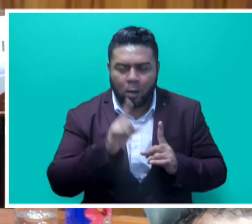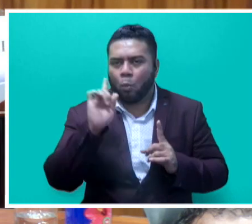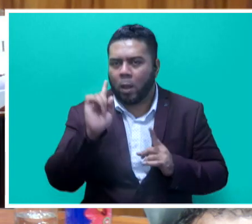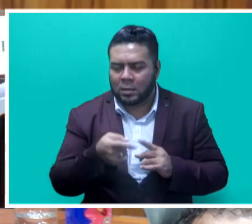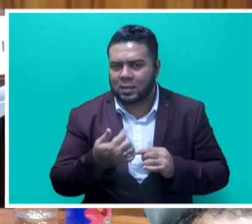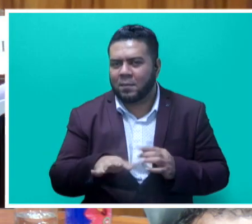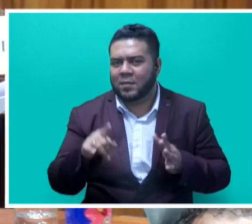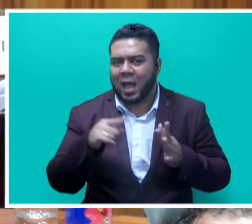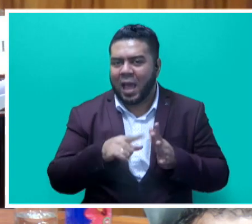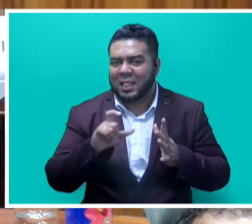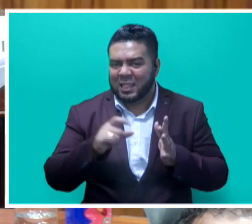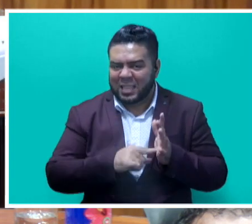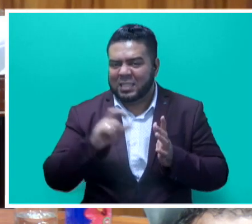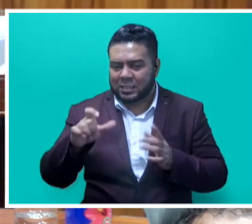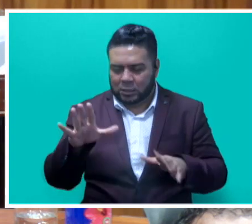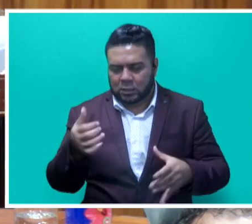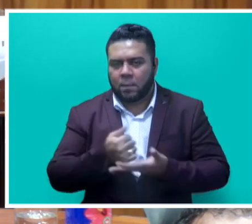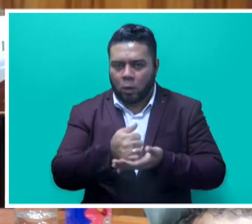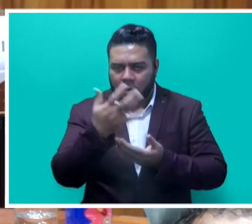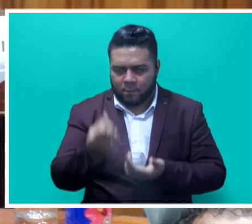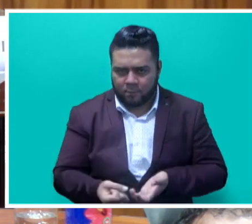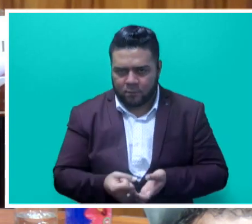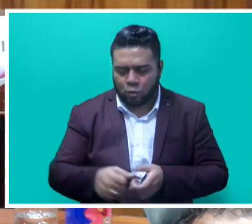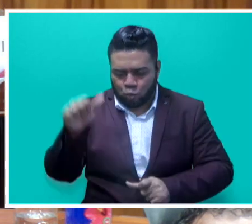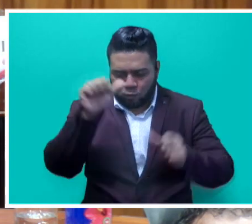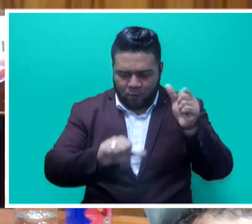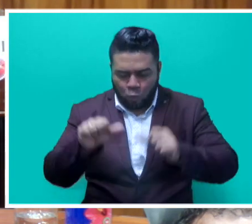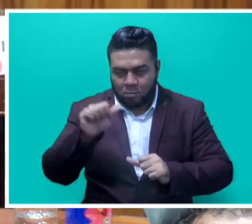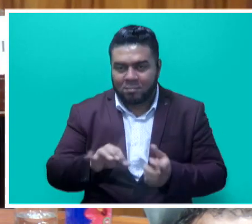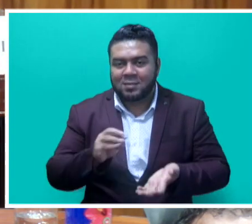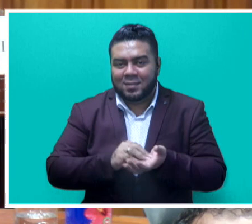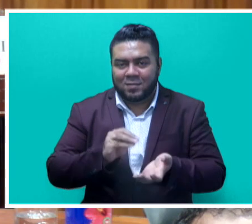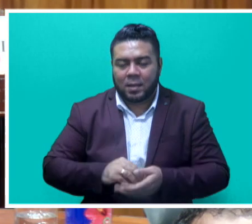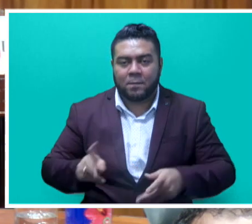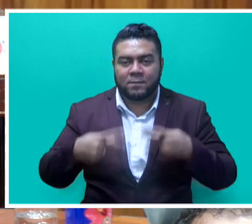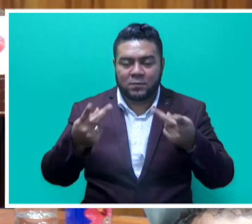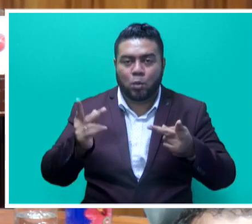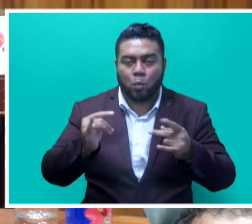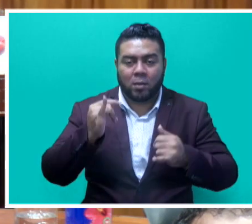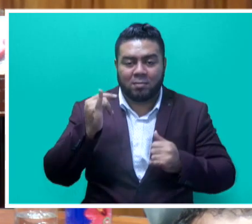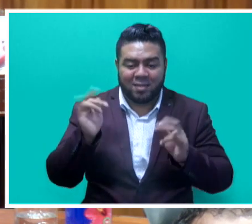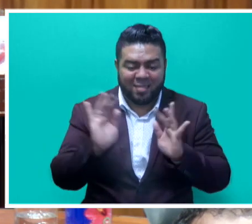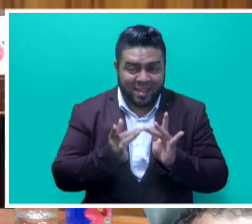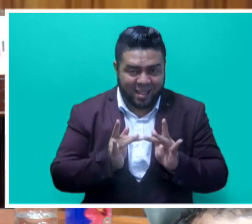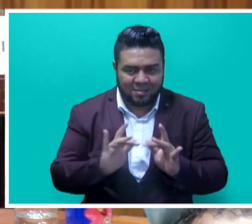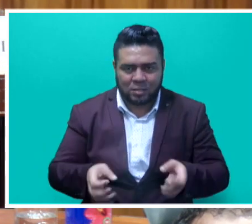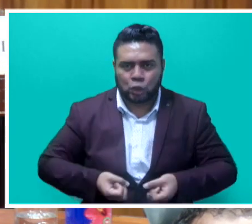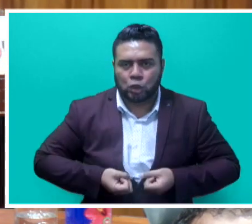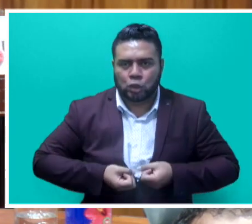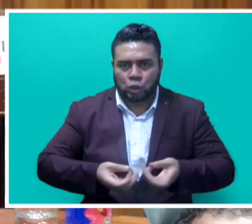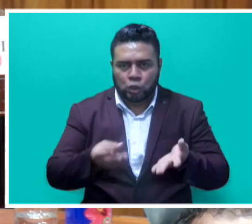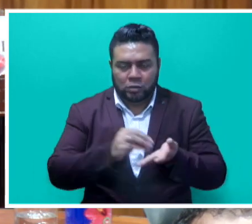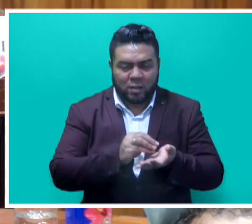from ITC to re-evaluate service providers for internet services in which Walesi